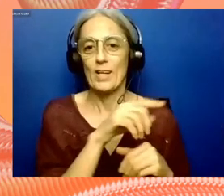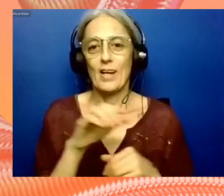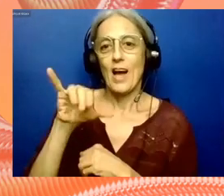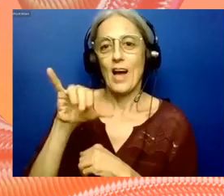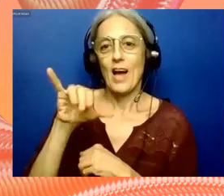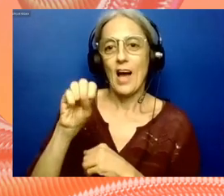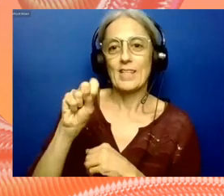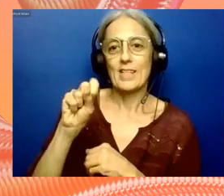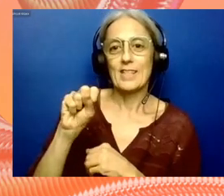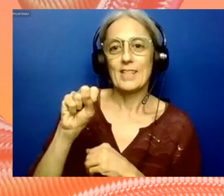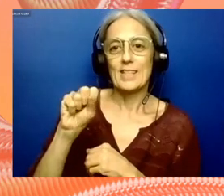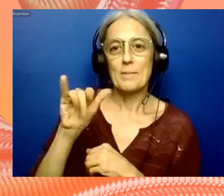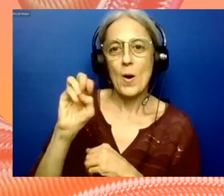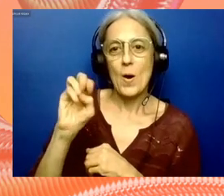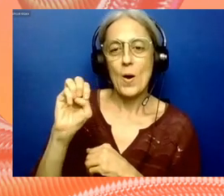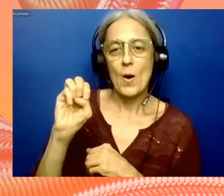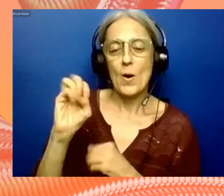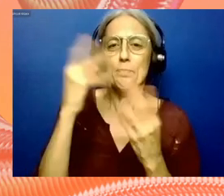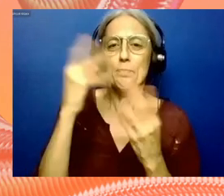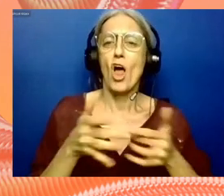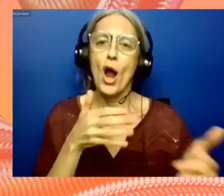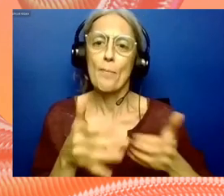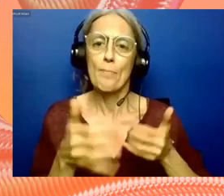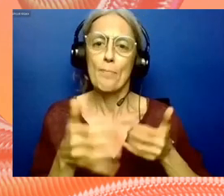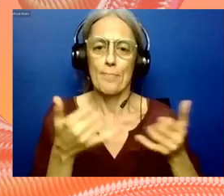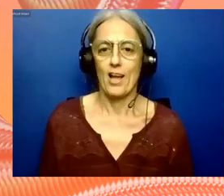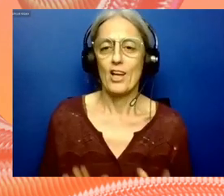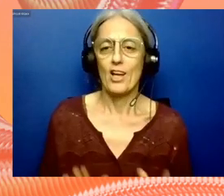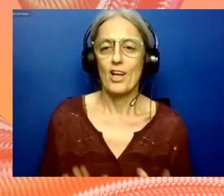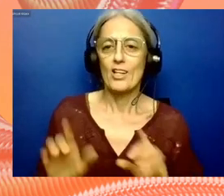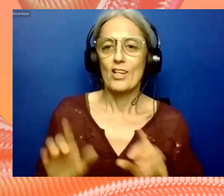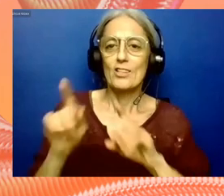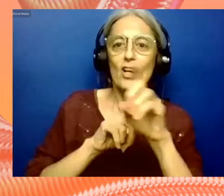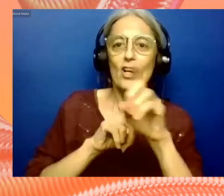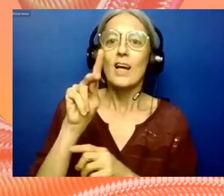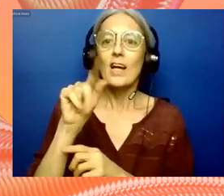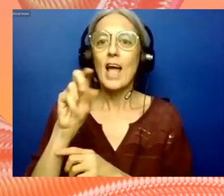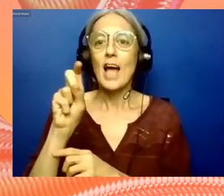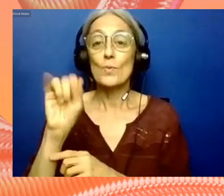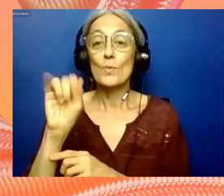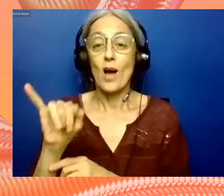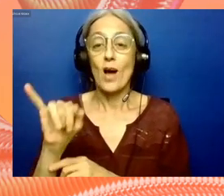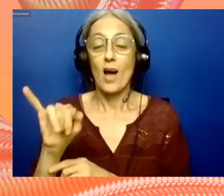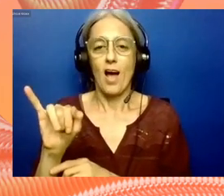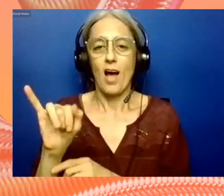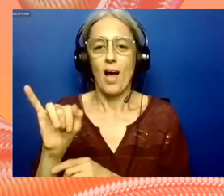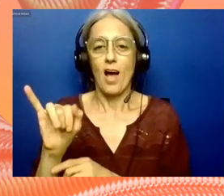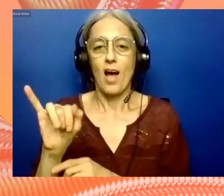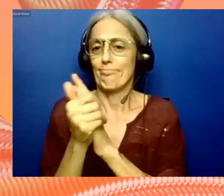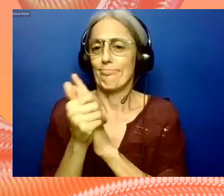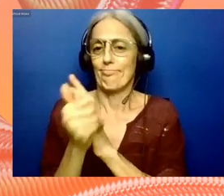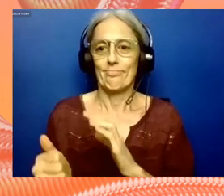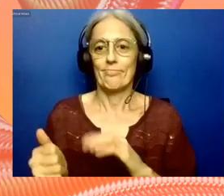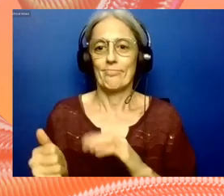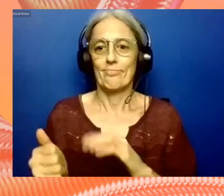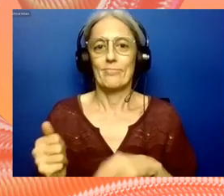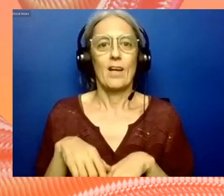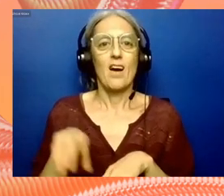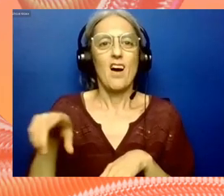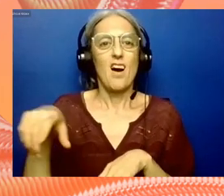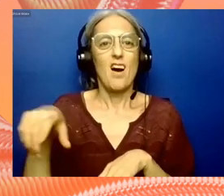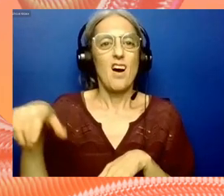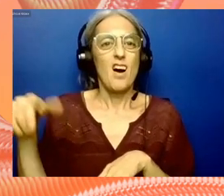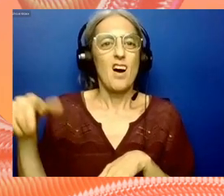harpist, beautiful star. Keswa, who I was just learning about today, is super skilled. And Tunde Alanaran, like, pulled it all